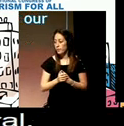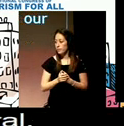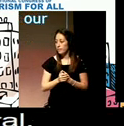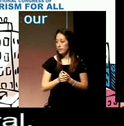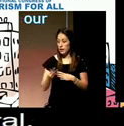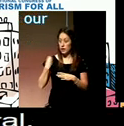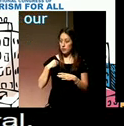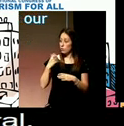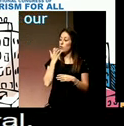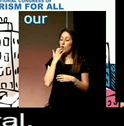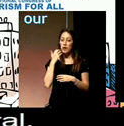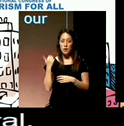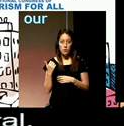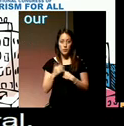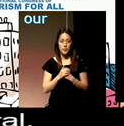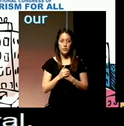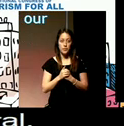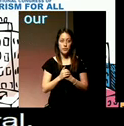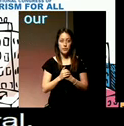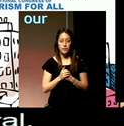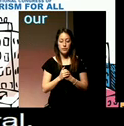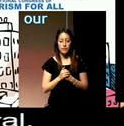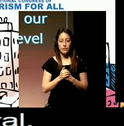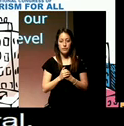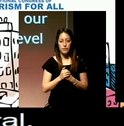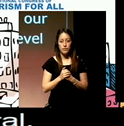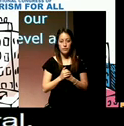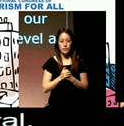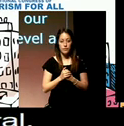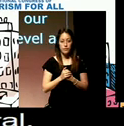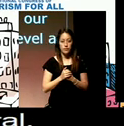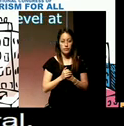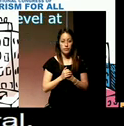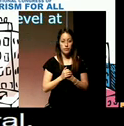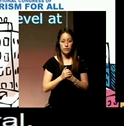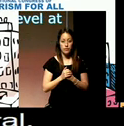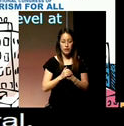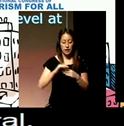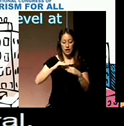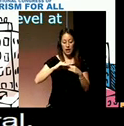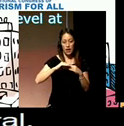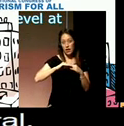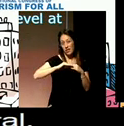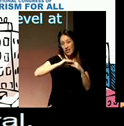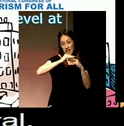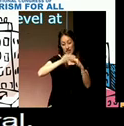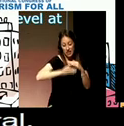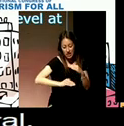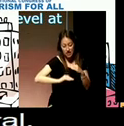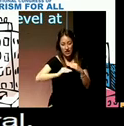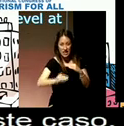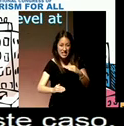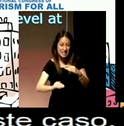difference in level at urban scale is being obtained with scenographic solutions that, however,